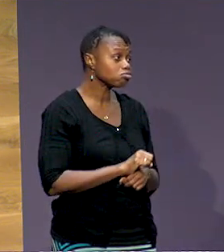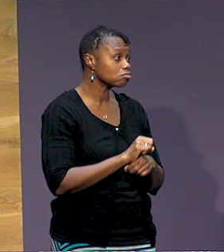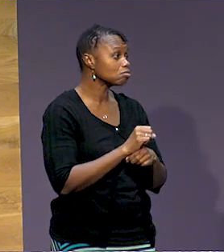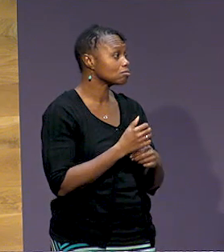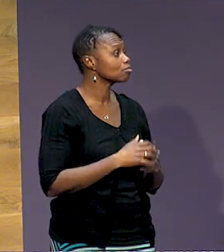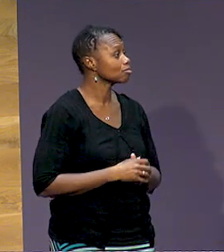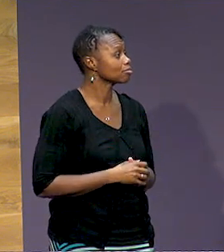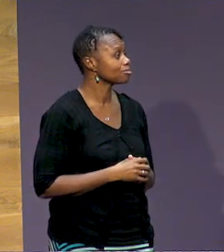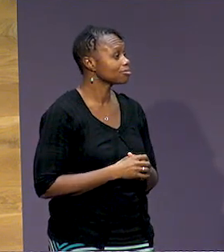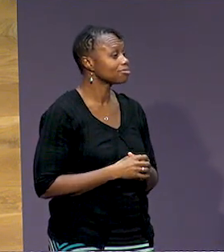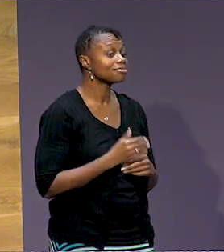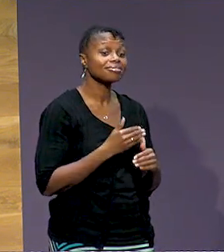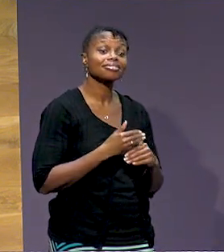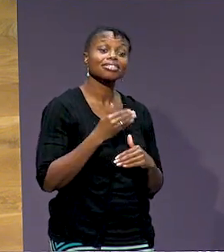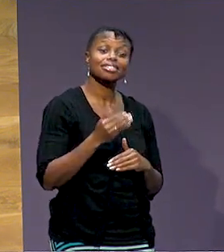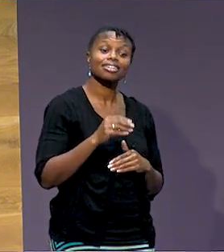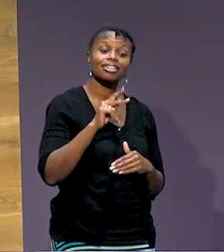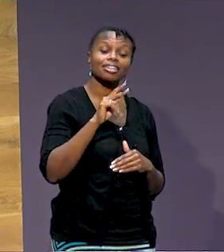thanks. Kelsey?